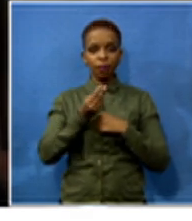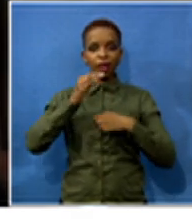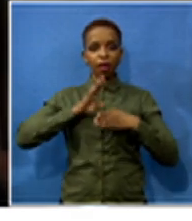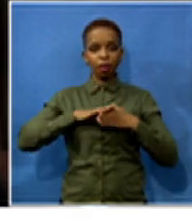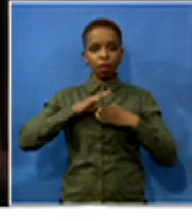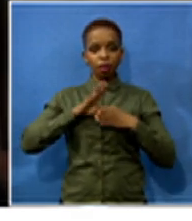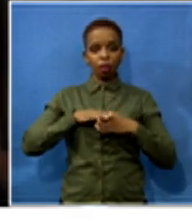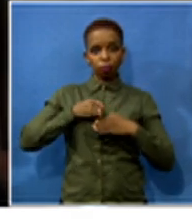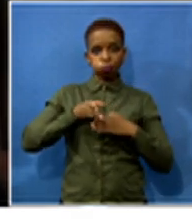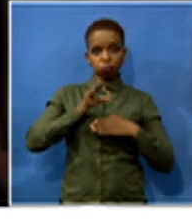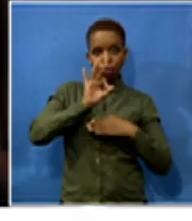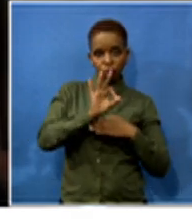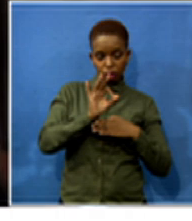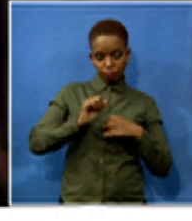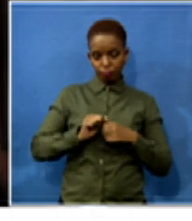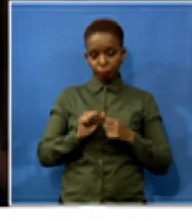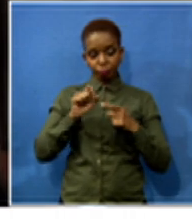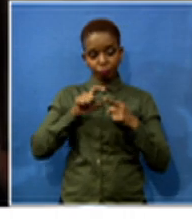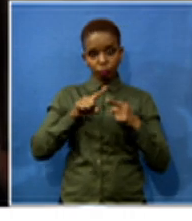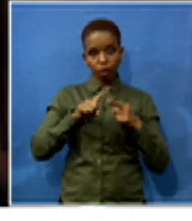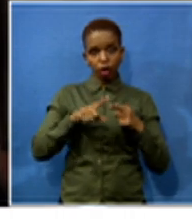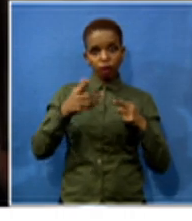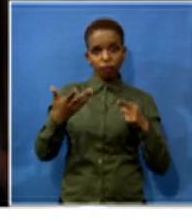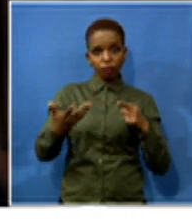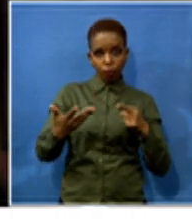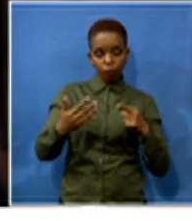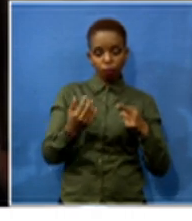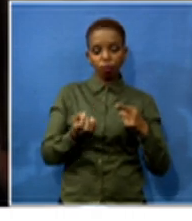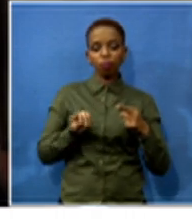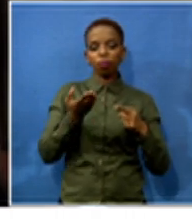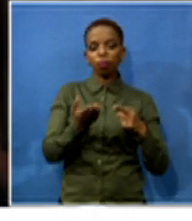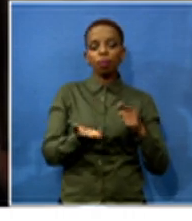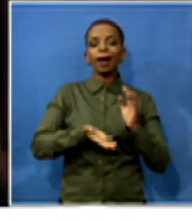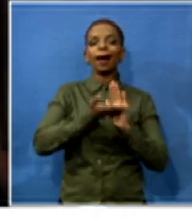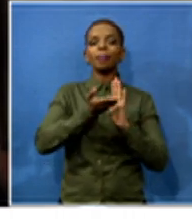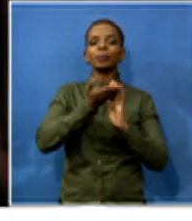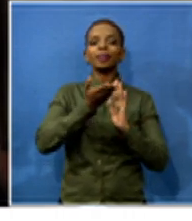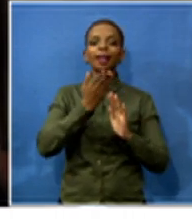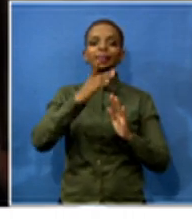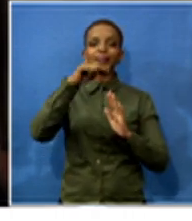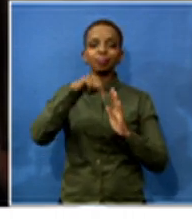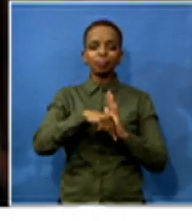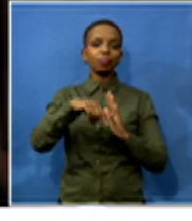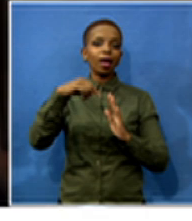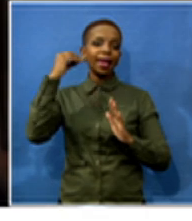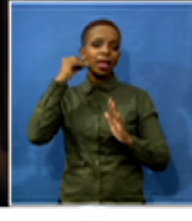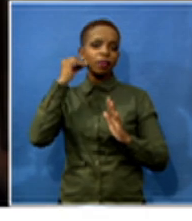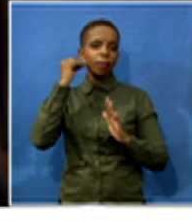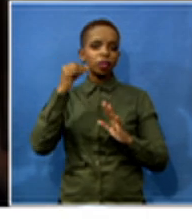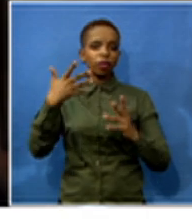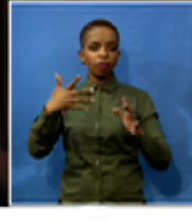to provide a very up-to-date, detailed information of